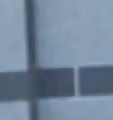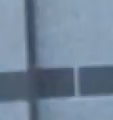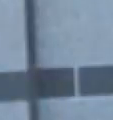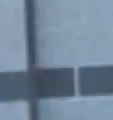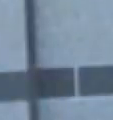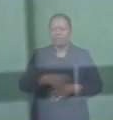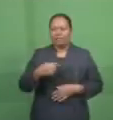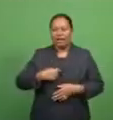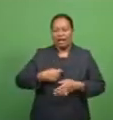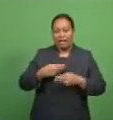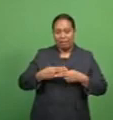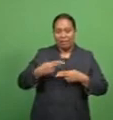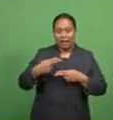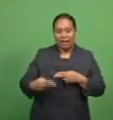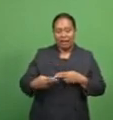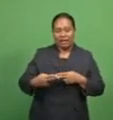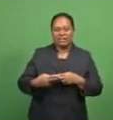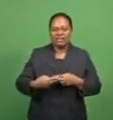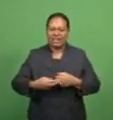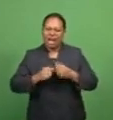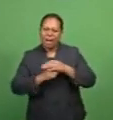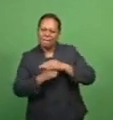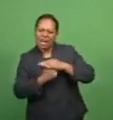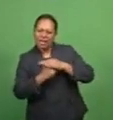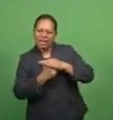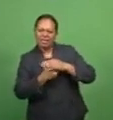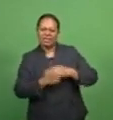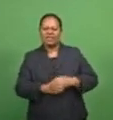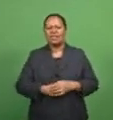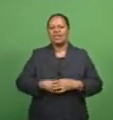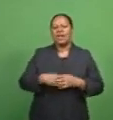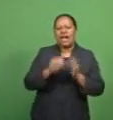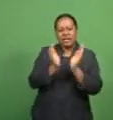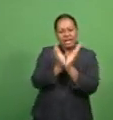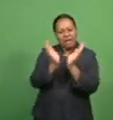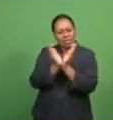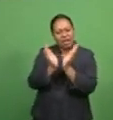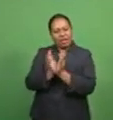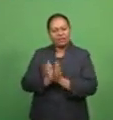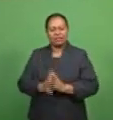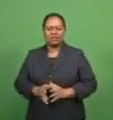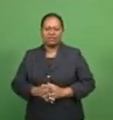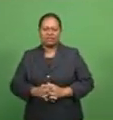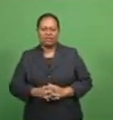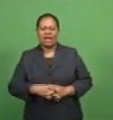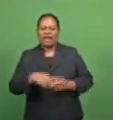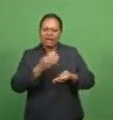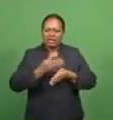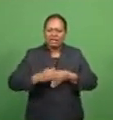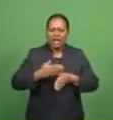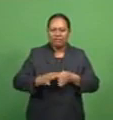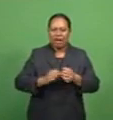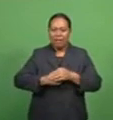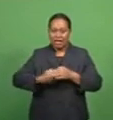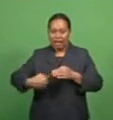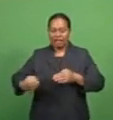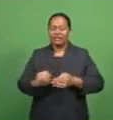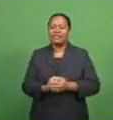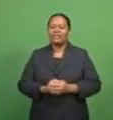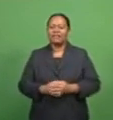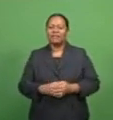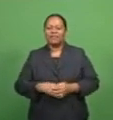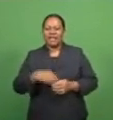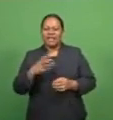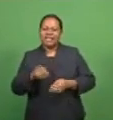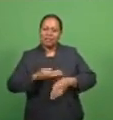Yeah, I planted the eggplant and the cabbage and choraya bhaji and cassava, kumala and